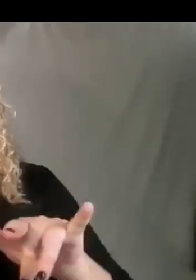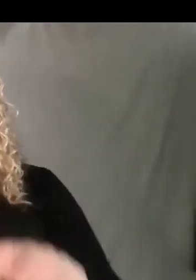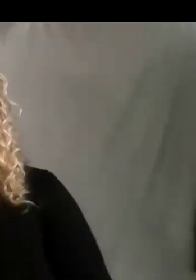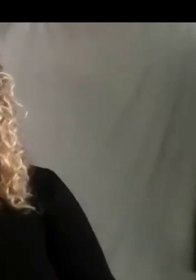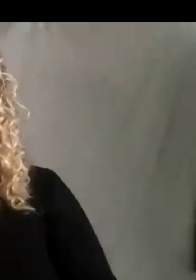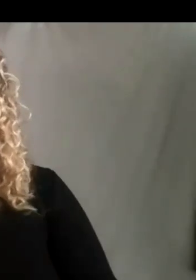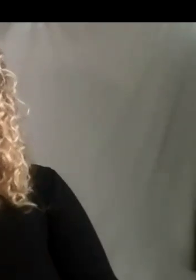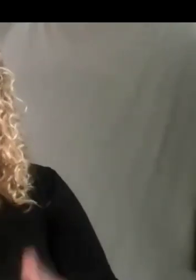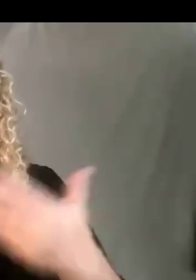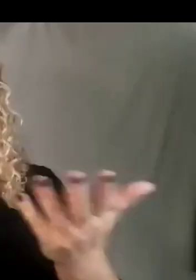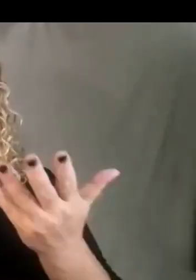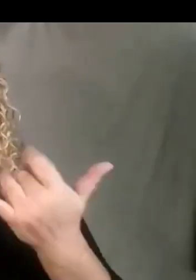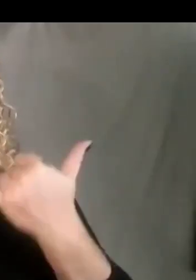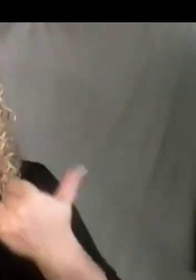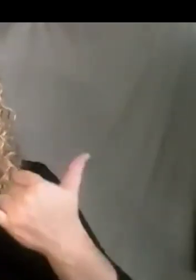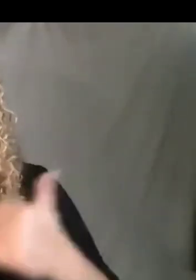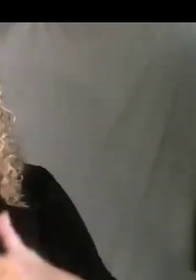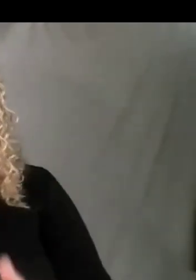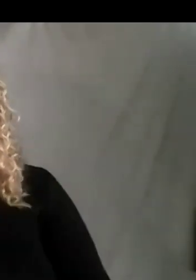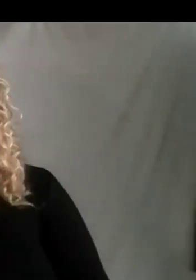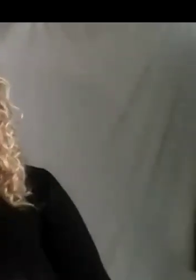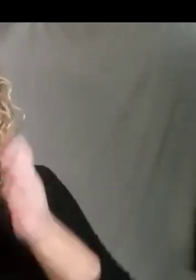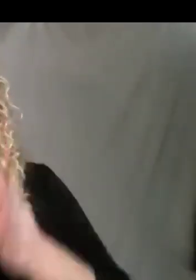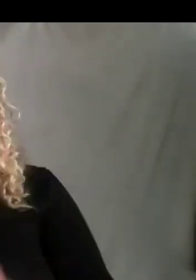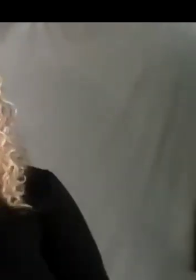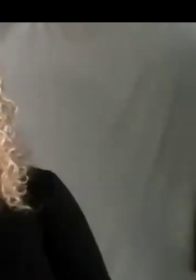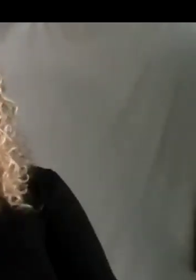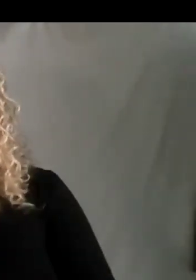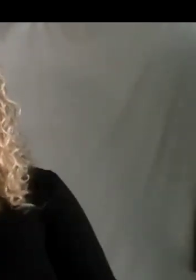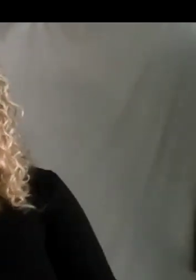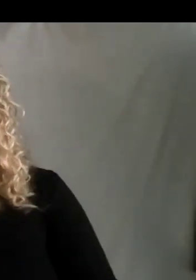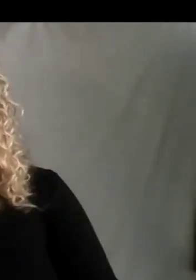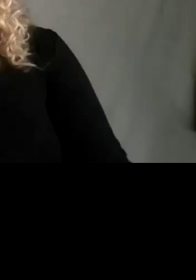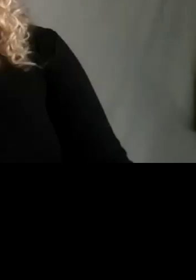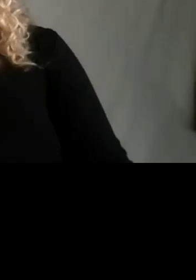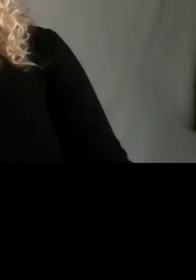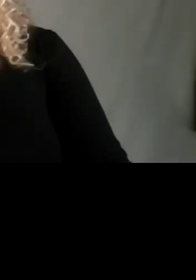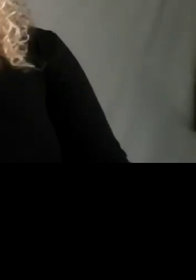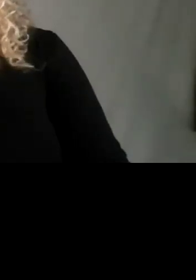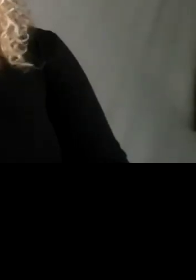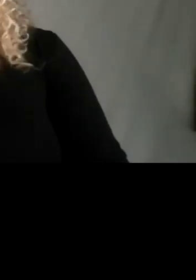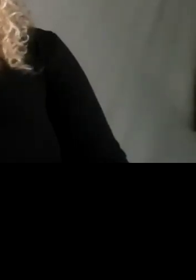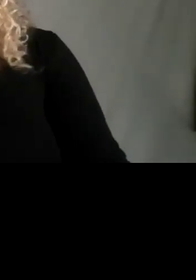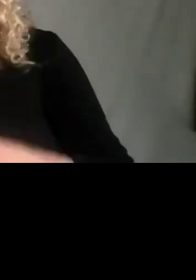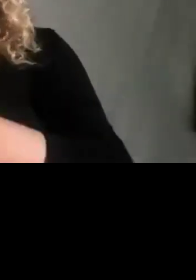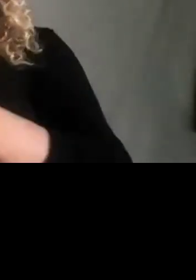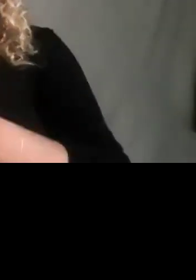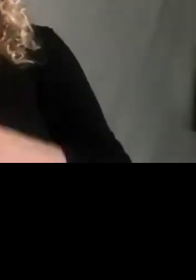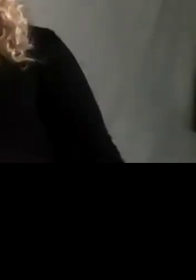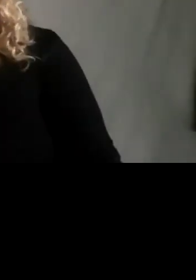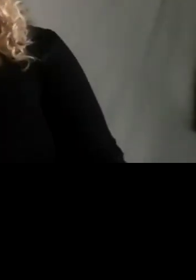so today we're fortunate to have Jennifer Yeaman with us. Jennifer is a partner at Full Circle